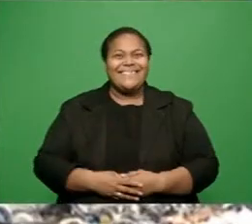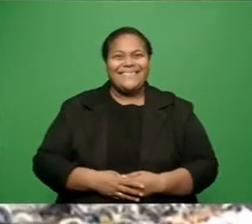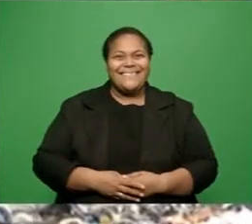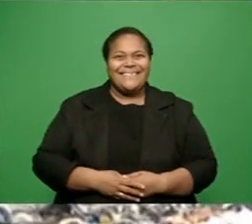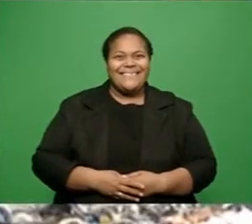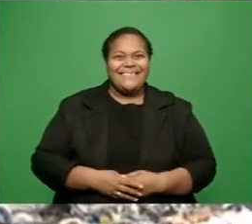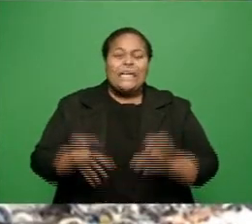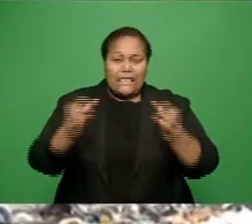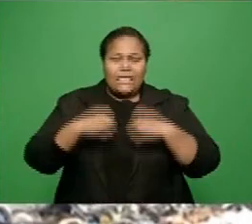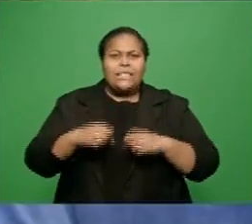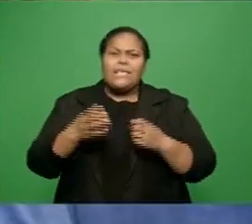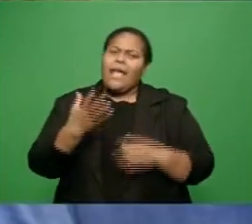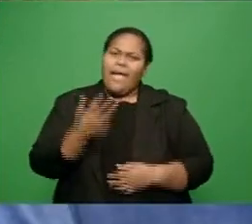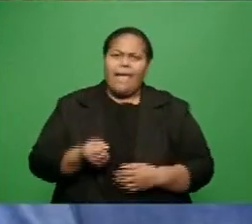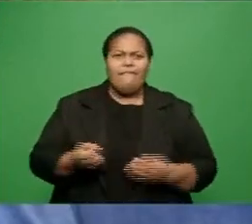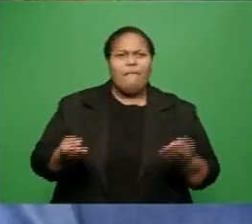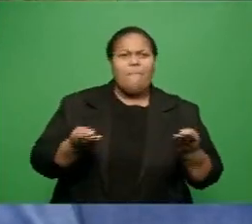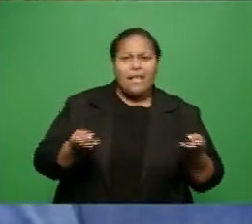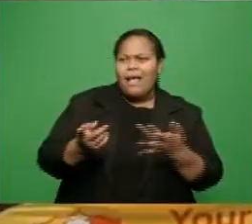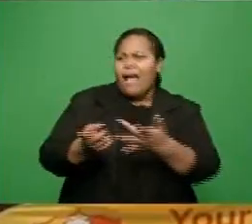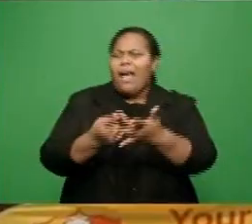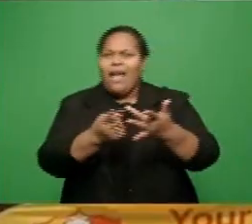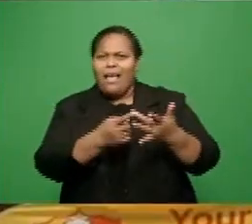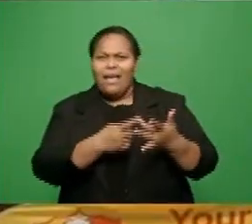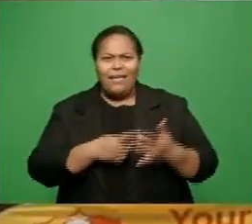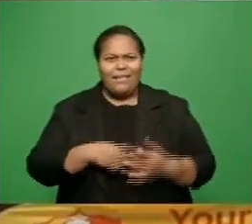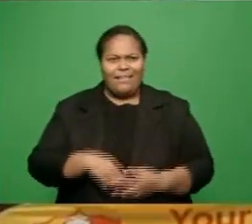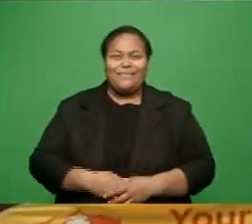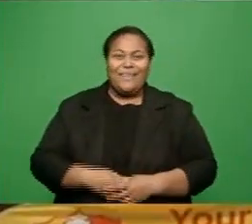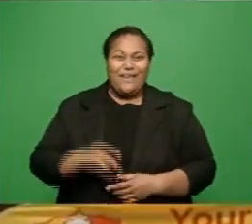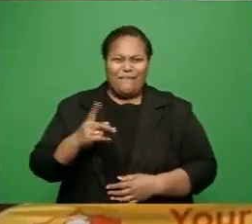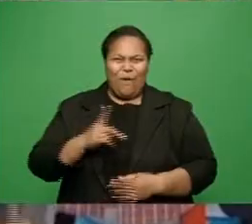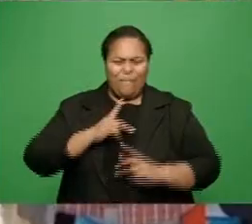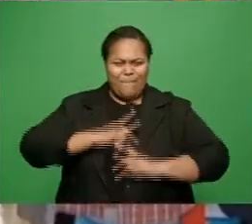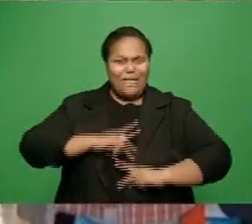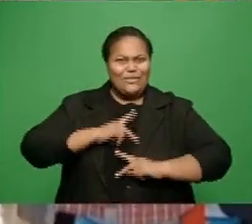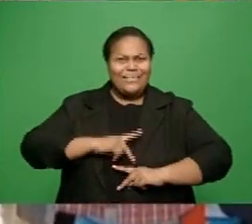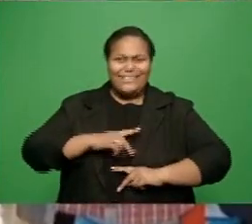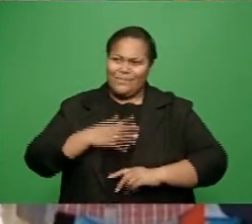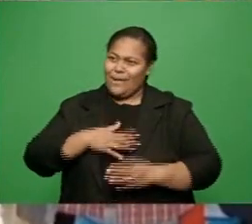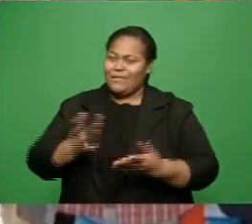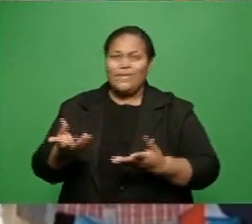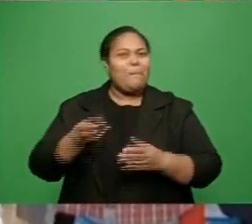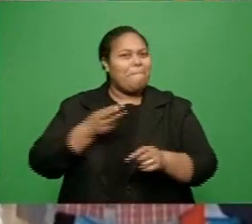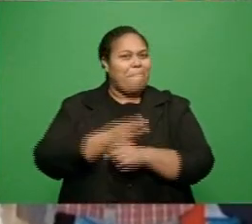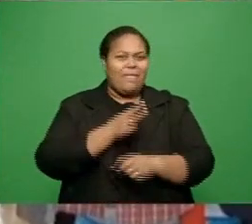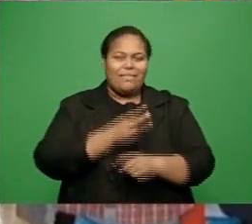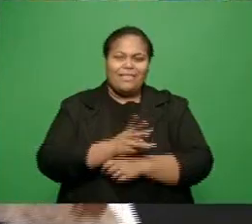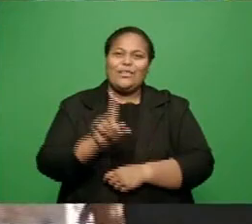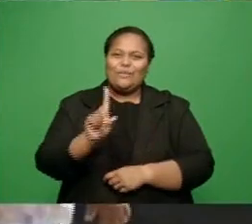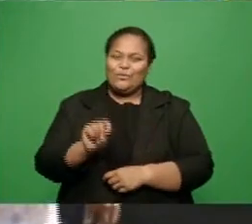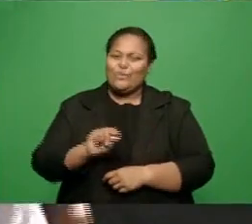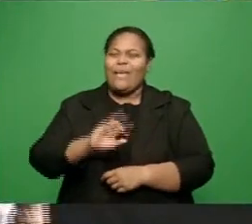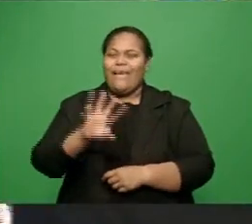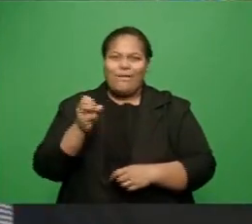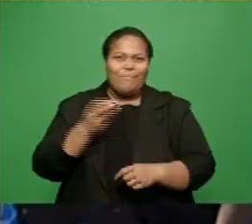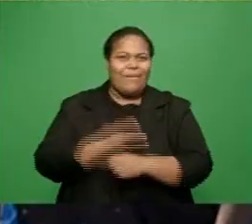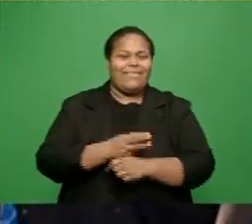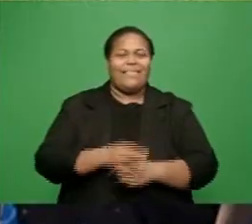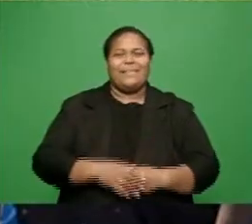got pastries, and just to tap into their passion. The market day will now be a monthly affair. Sainiani